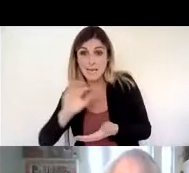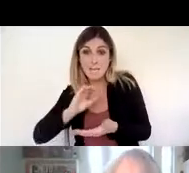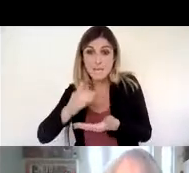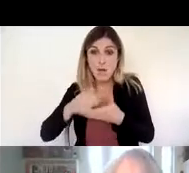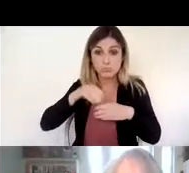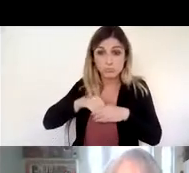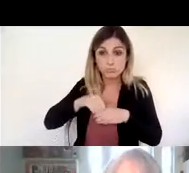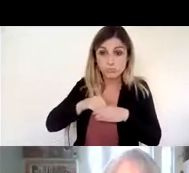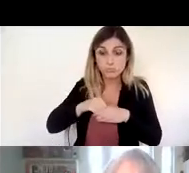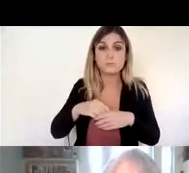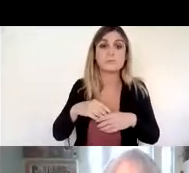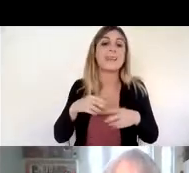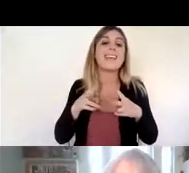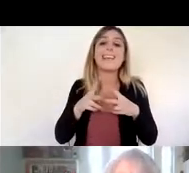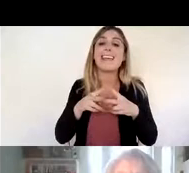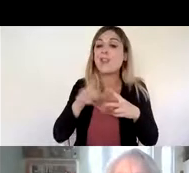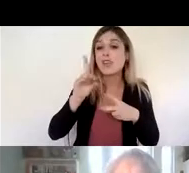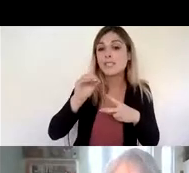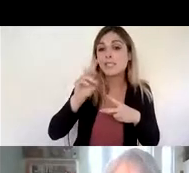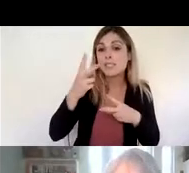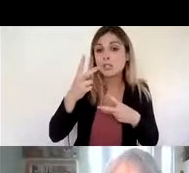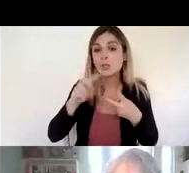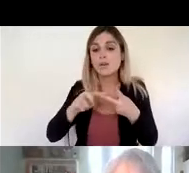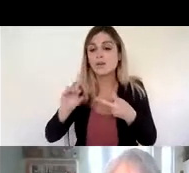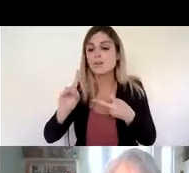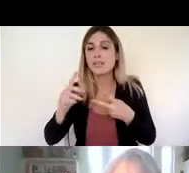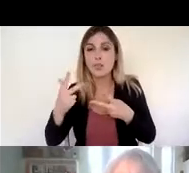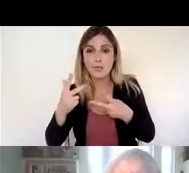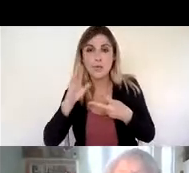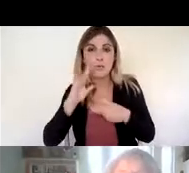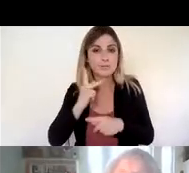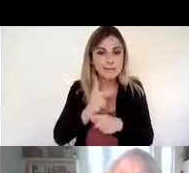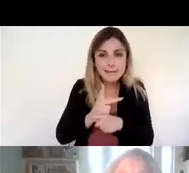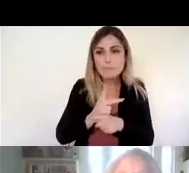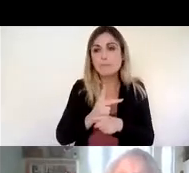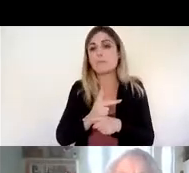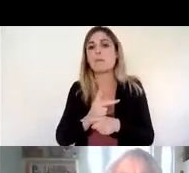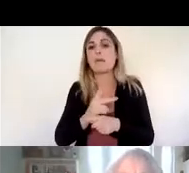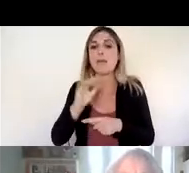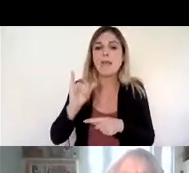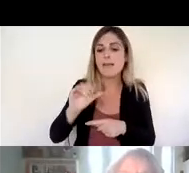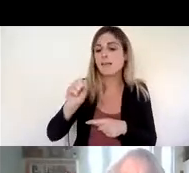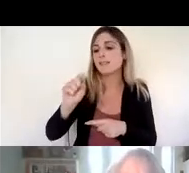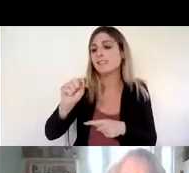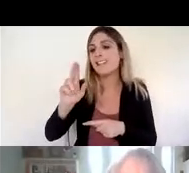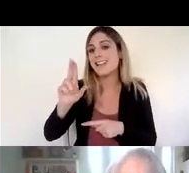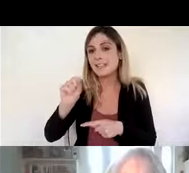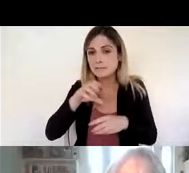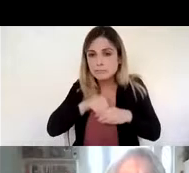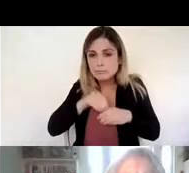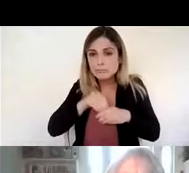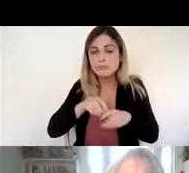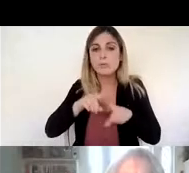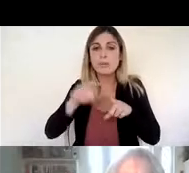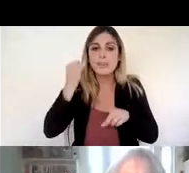either vitamin D2 or vitamin D3 will maintain that status. For somebody who has poor vitamin D status,